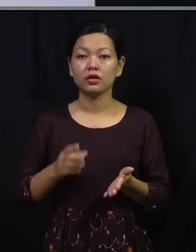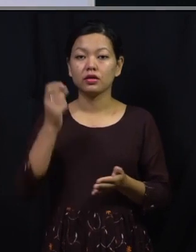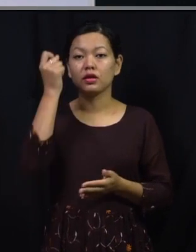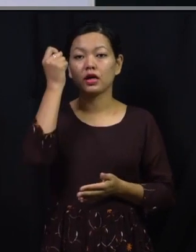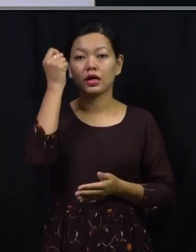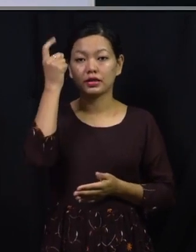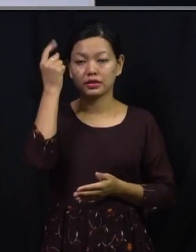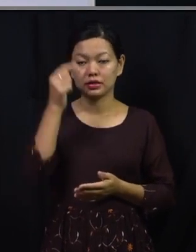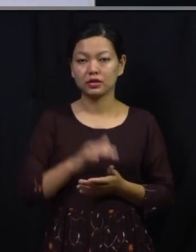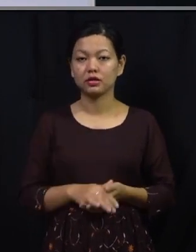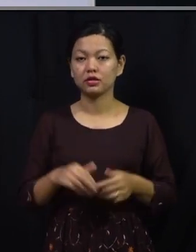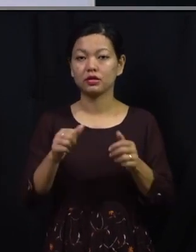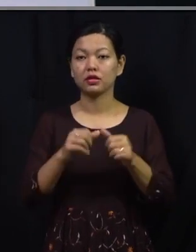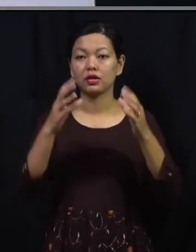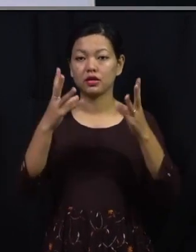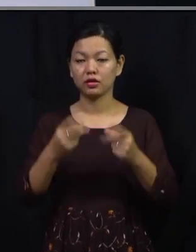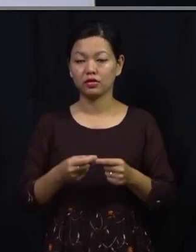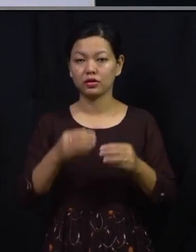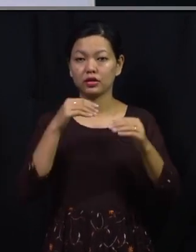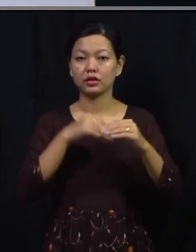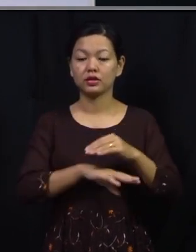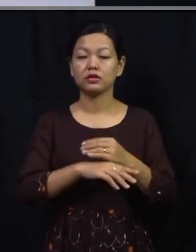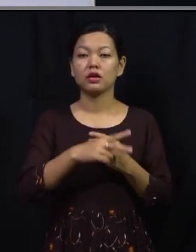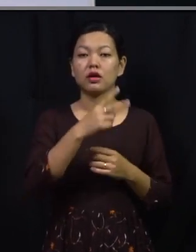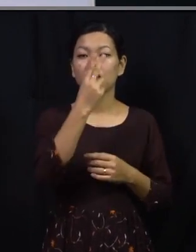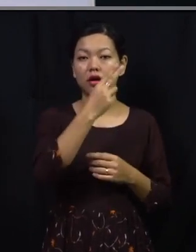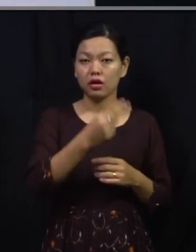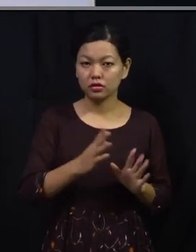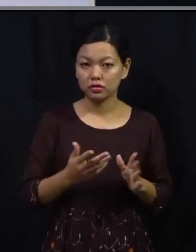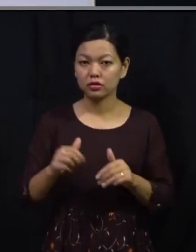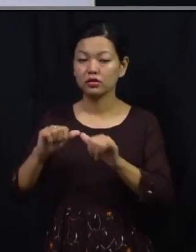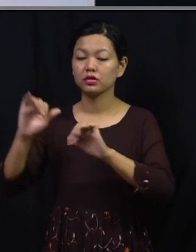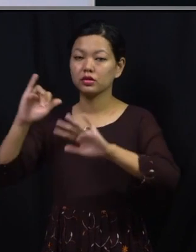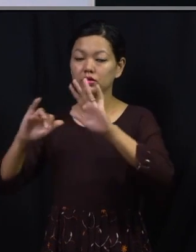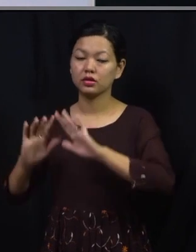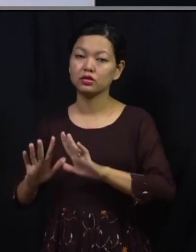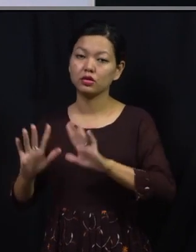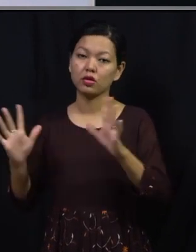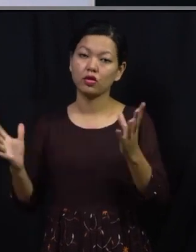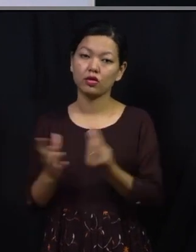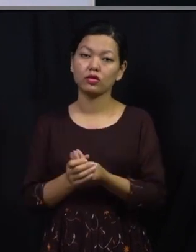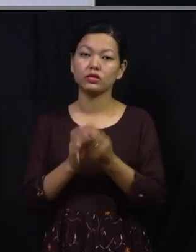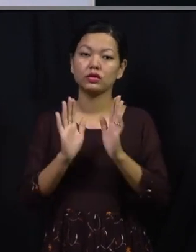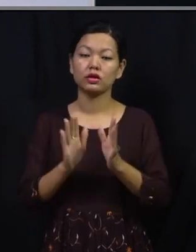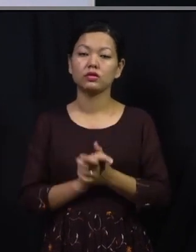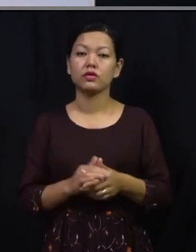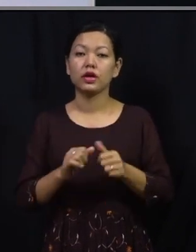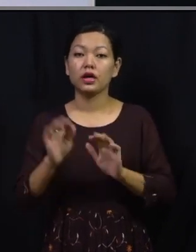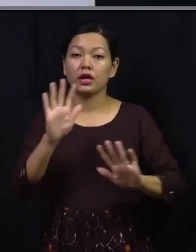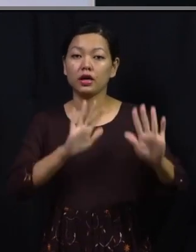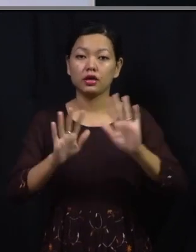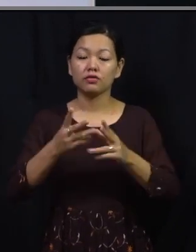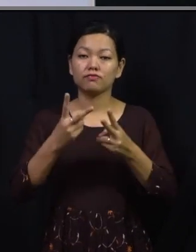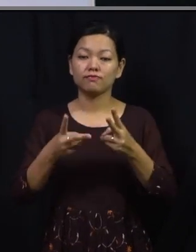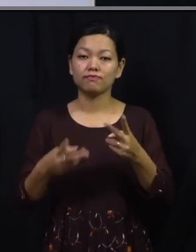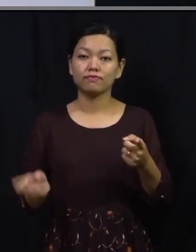both arts and both science. So there are certain activities that happens in accounting. So these activities,